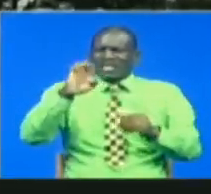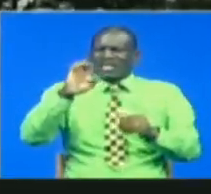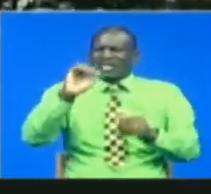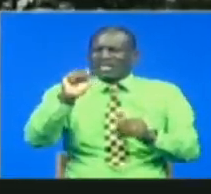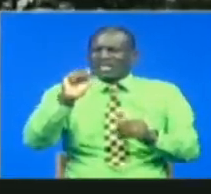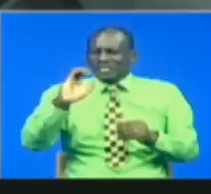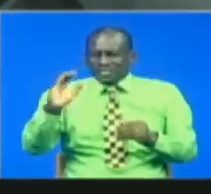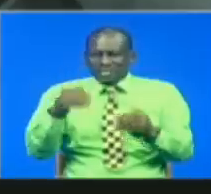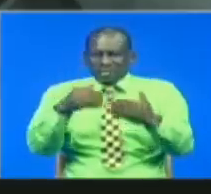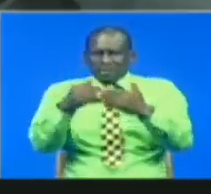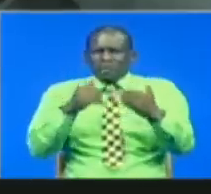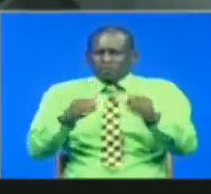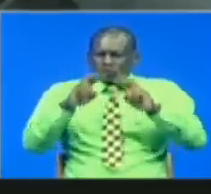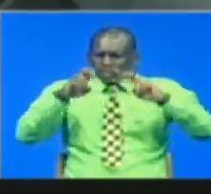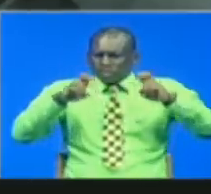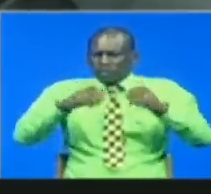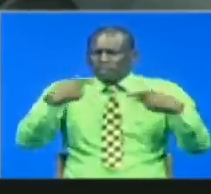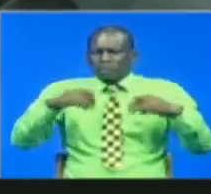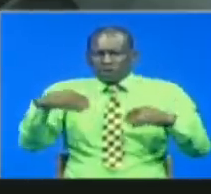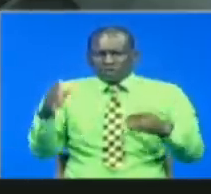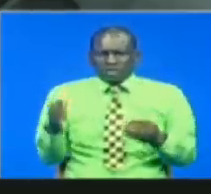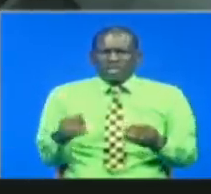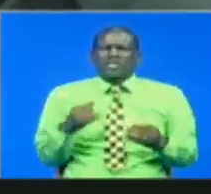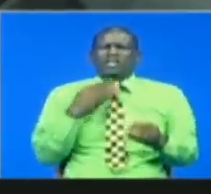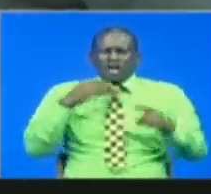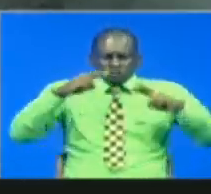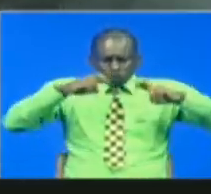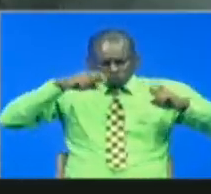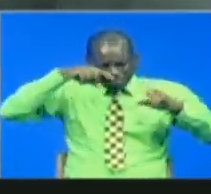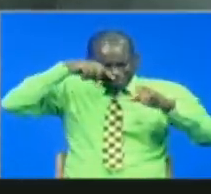those from outside. I want to look at the